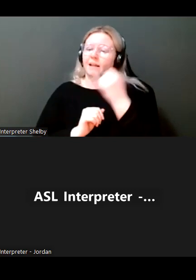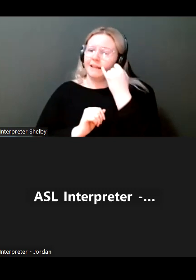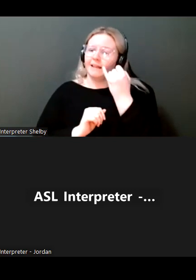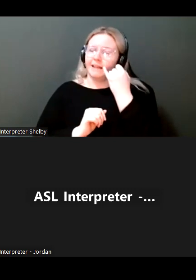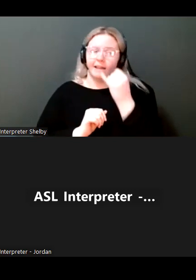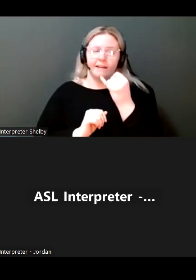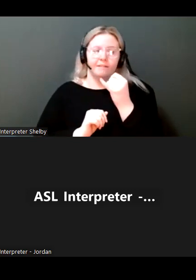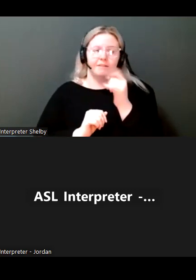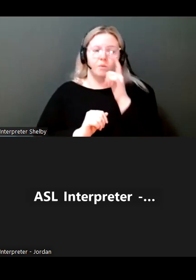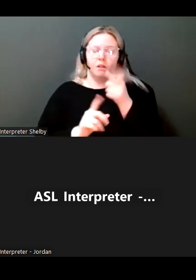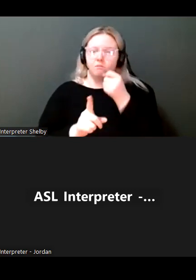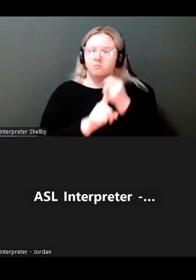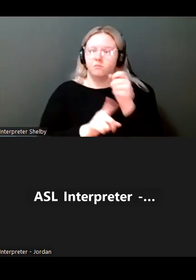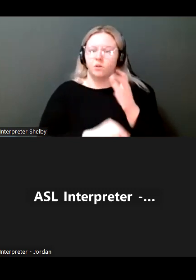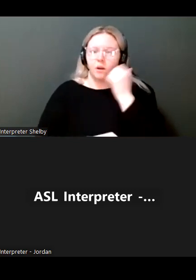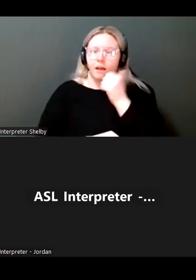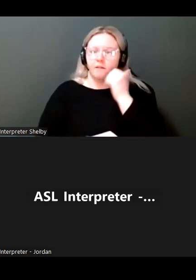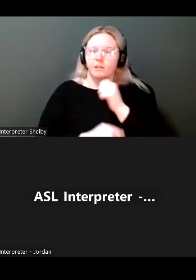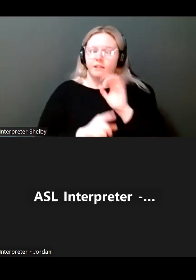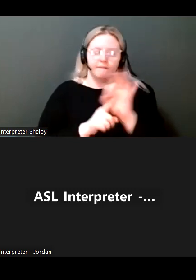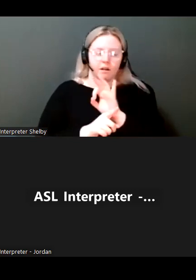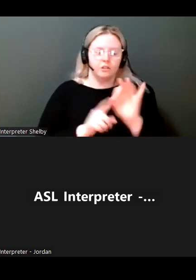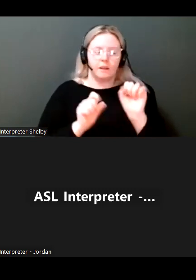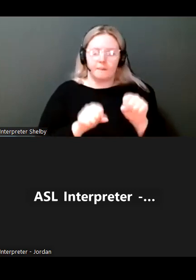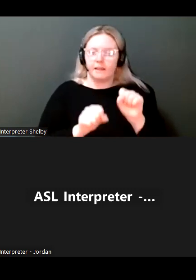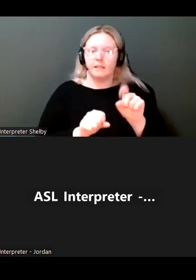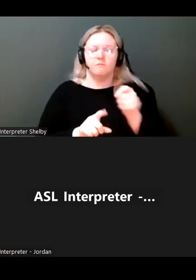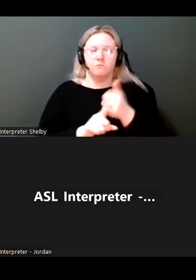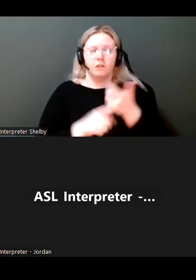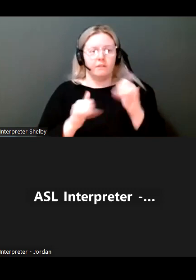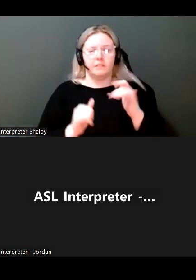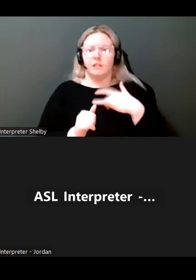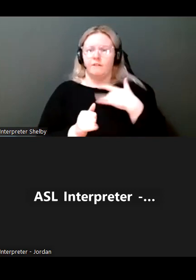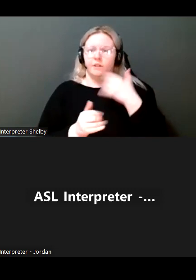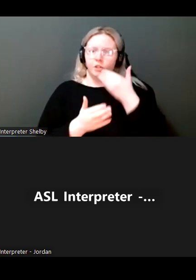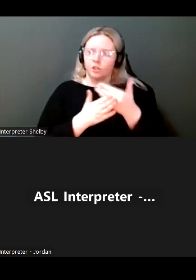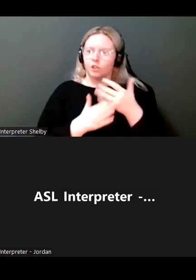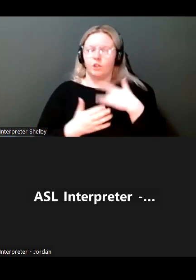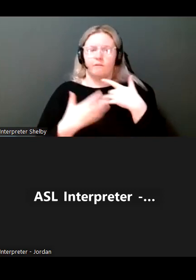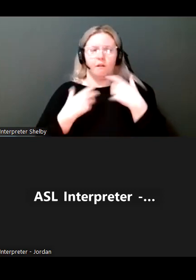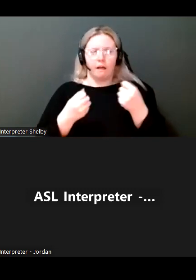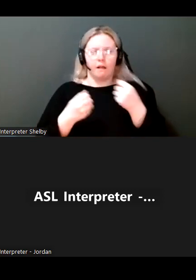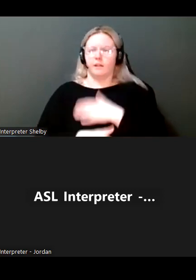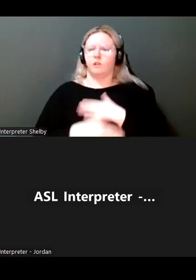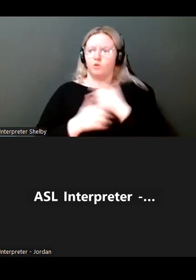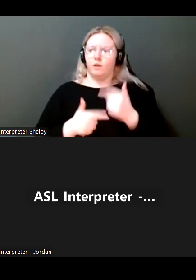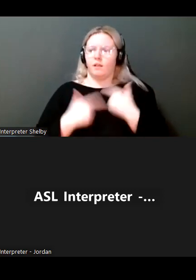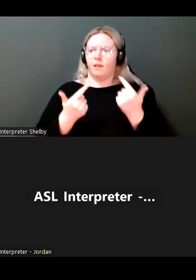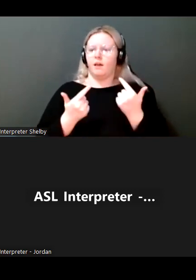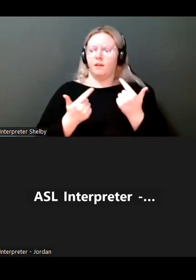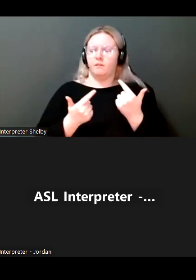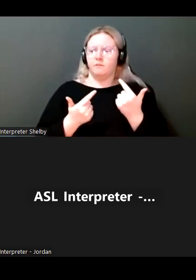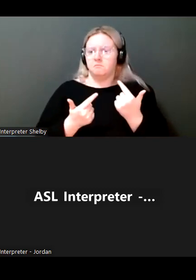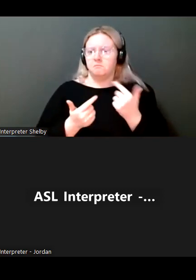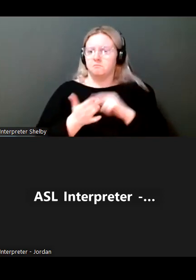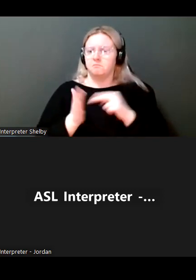daily functioning in life, you're still able to, you know, feel pretty good and healthy and enjoying life. It doesn't have to be a